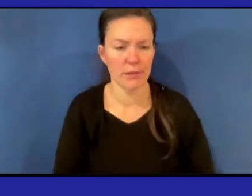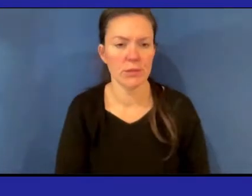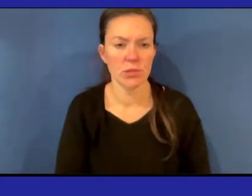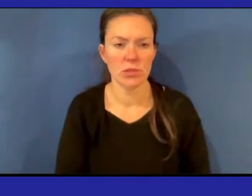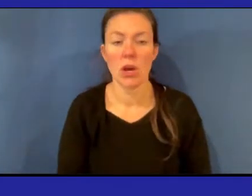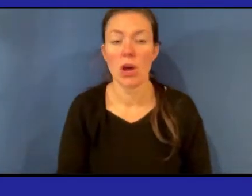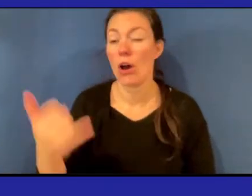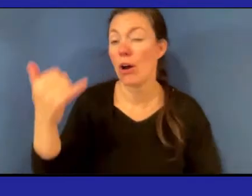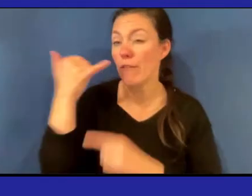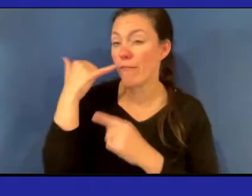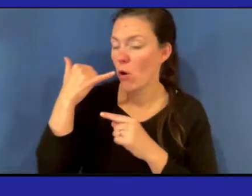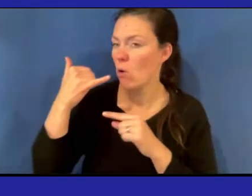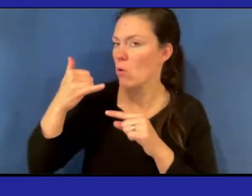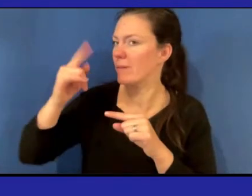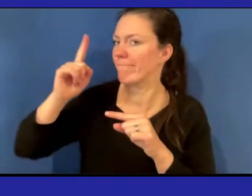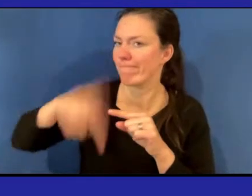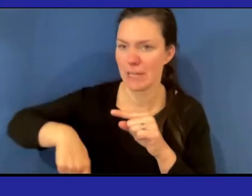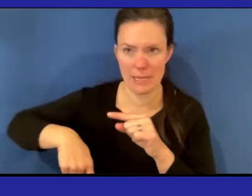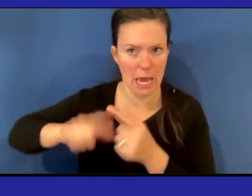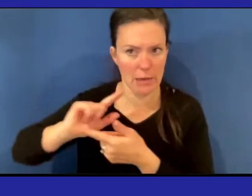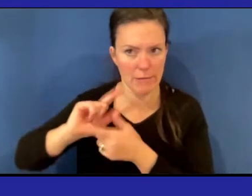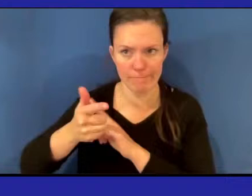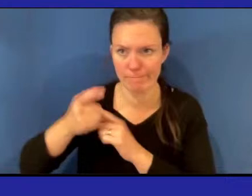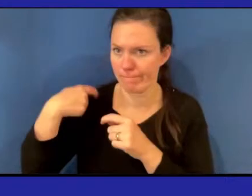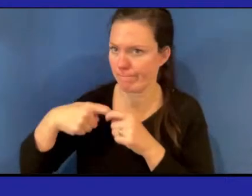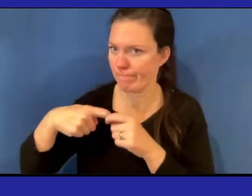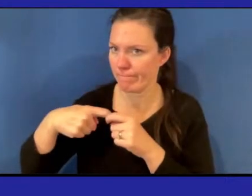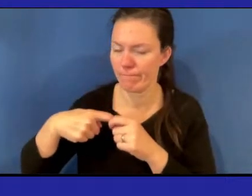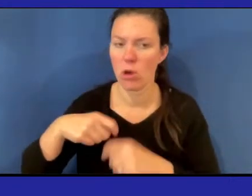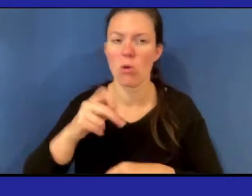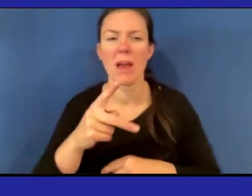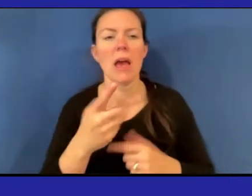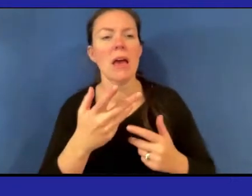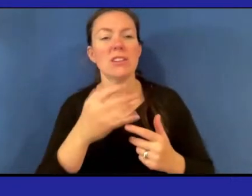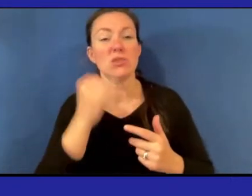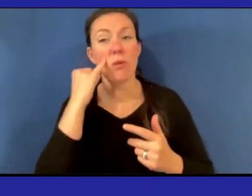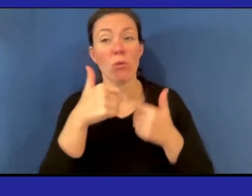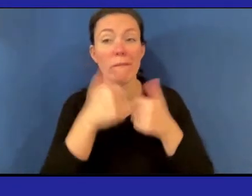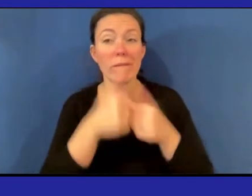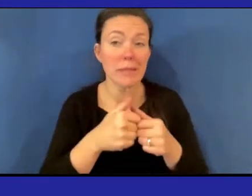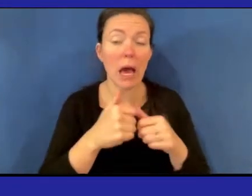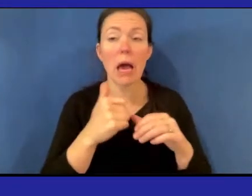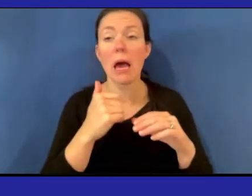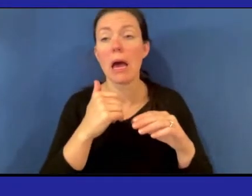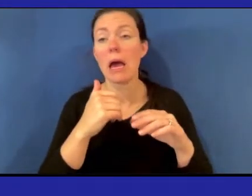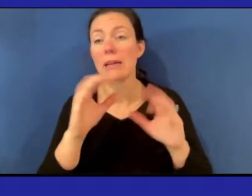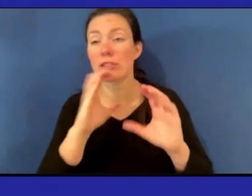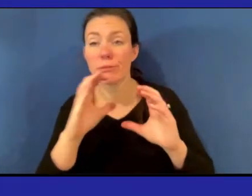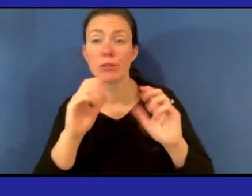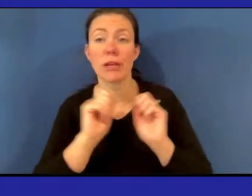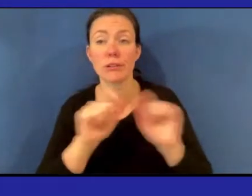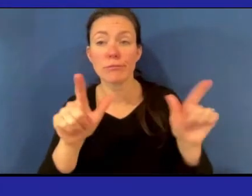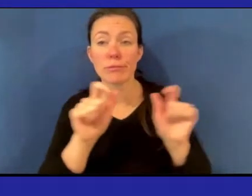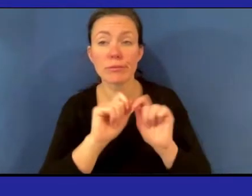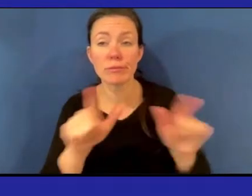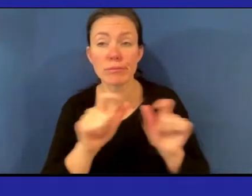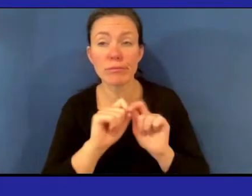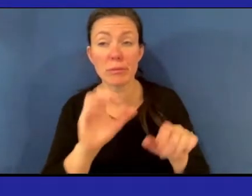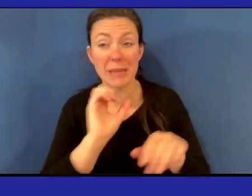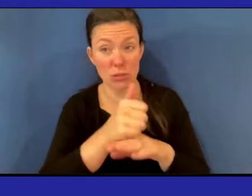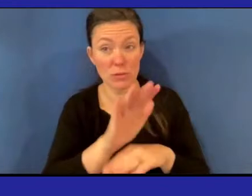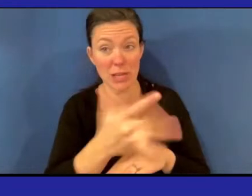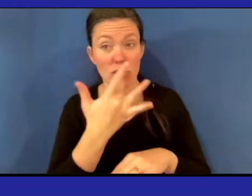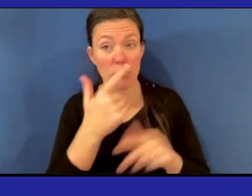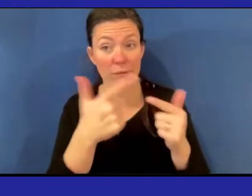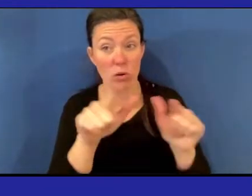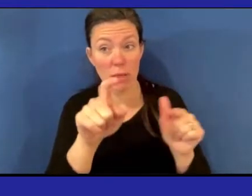you cannot. And then what about the communications that go to people? Are they in that preferred language, or you know how like, the My Chart thing, like